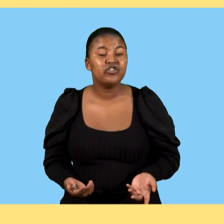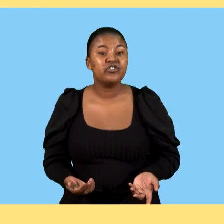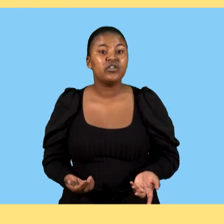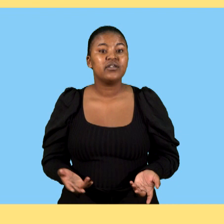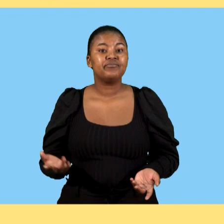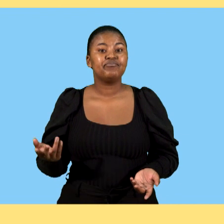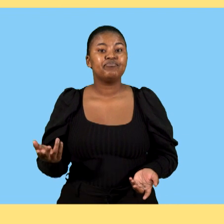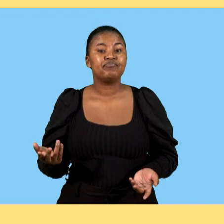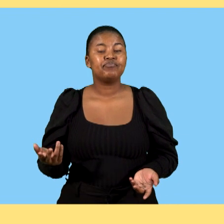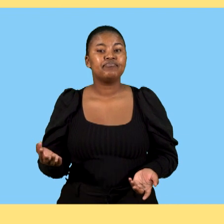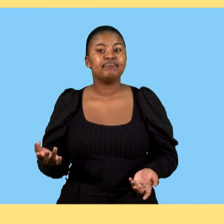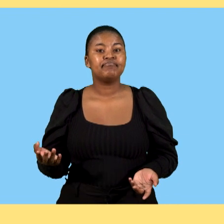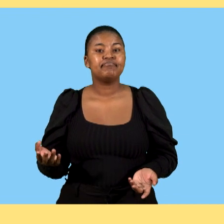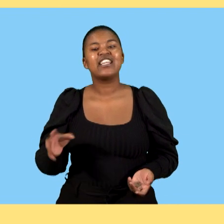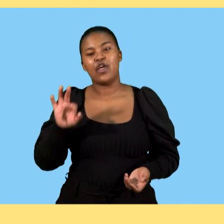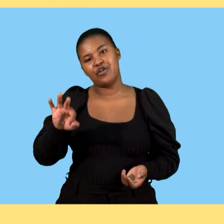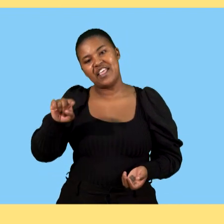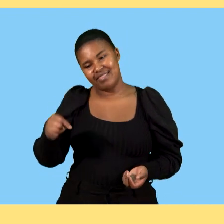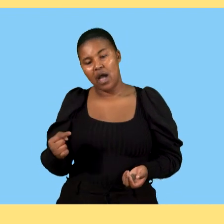accrued is the